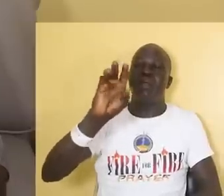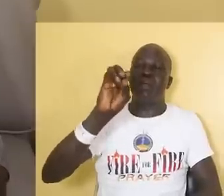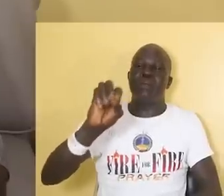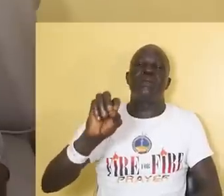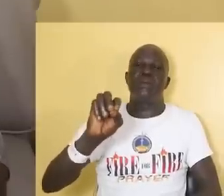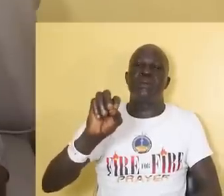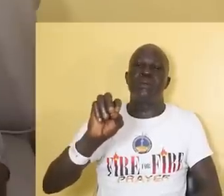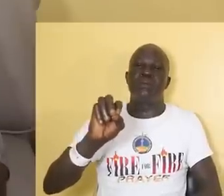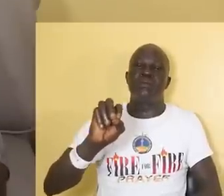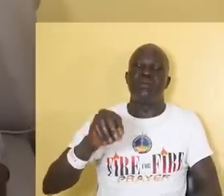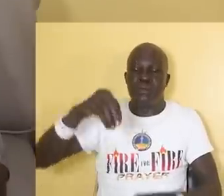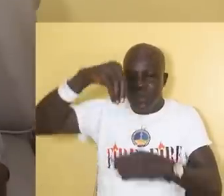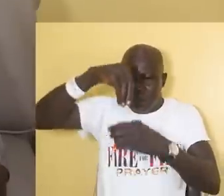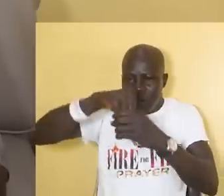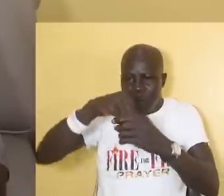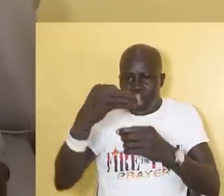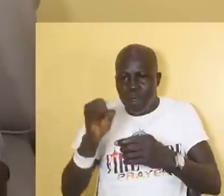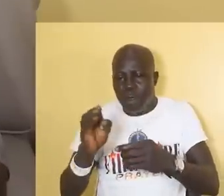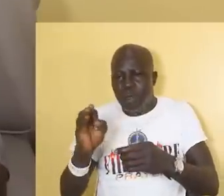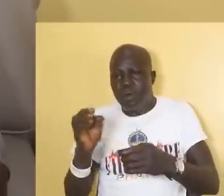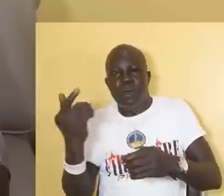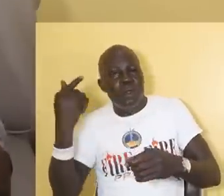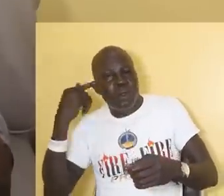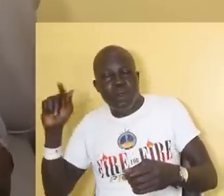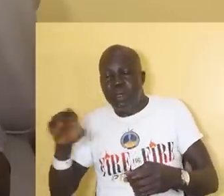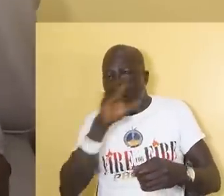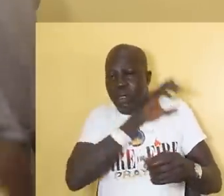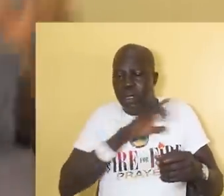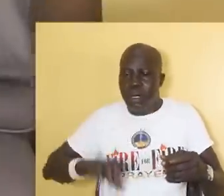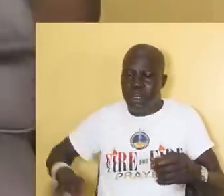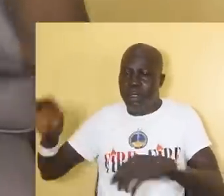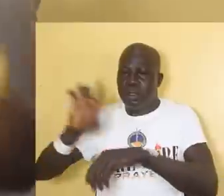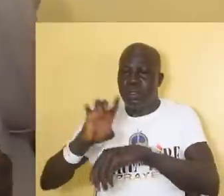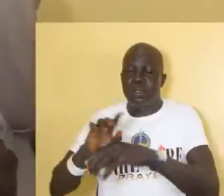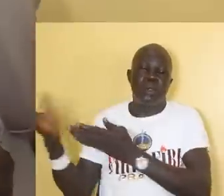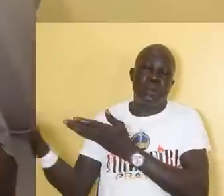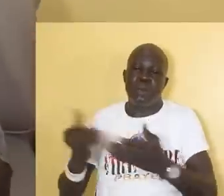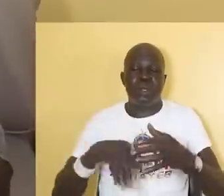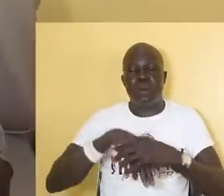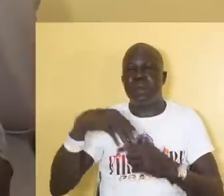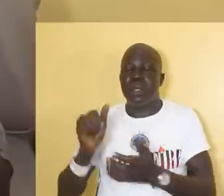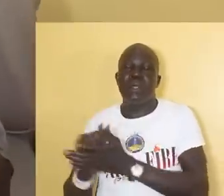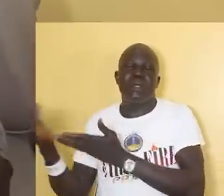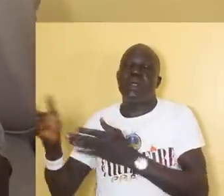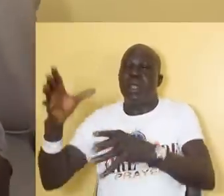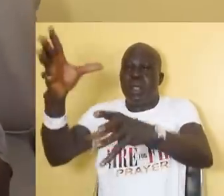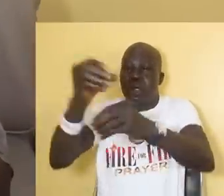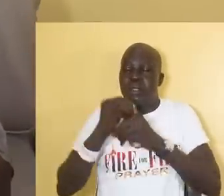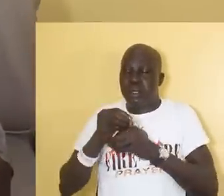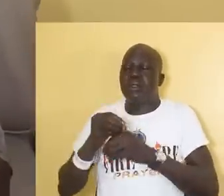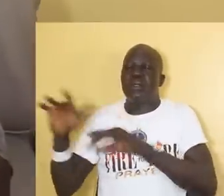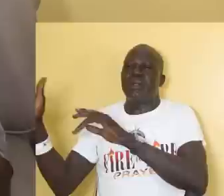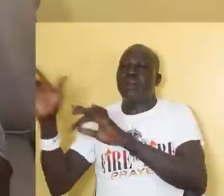101-5298-950. Seed of Calvary Church, Mabuyadi, this is the bank. Lord, call just Umaria, no back. Amen. Dr. Mercy, Jesus.